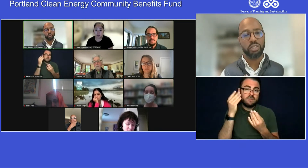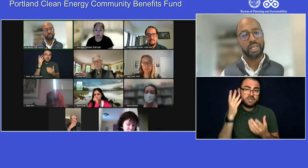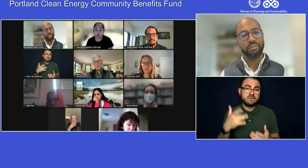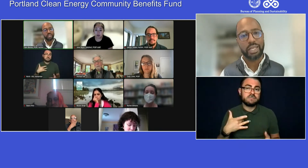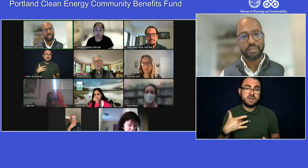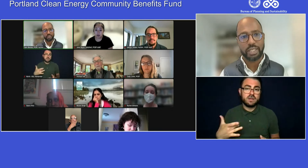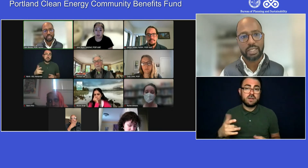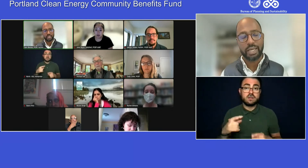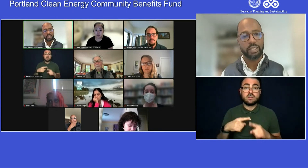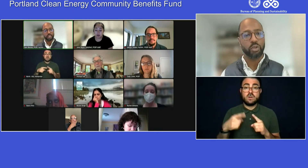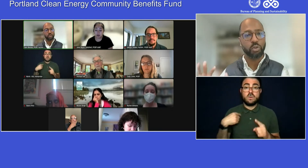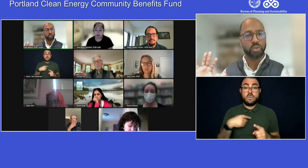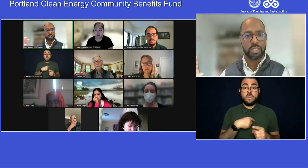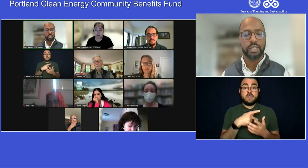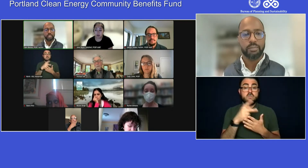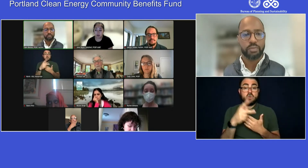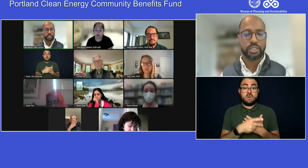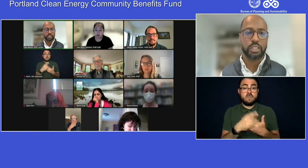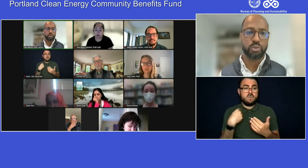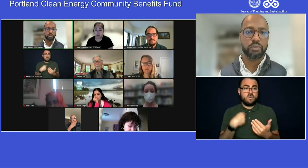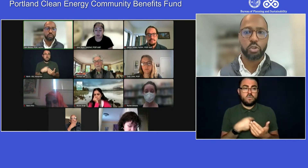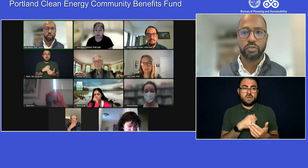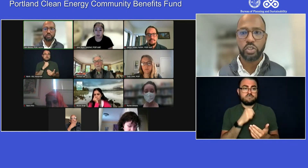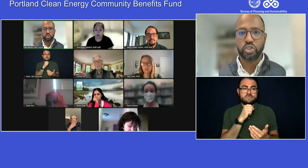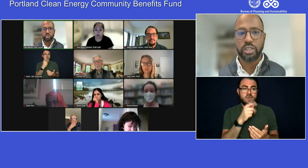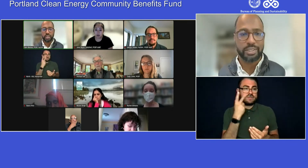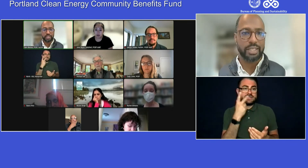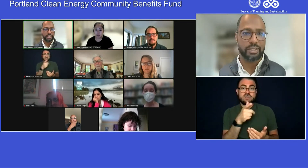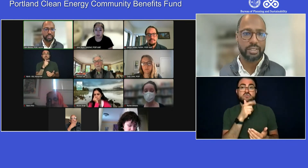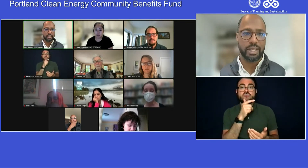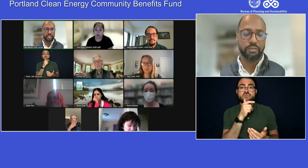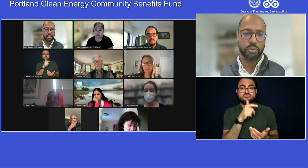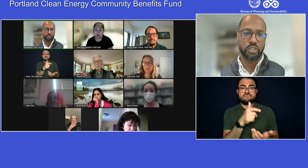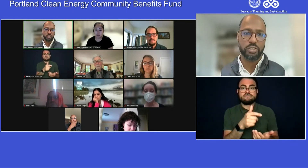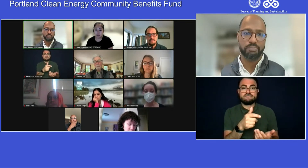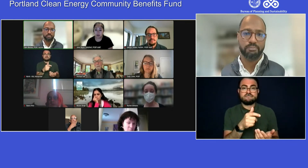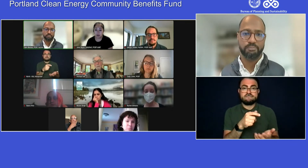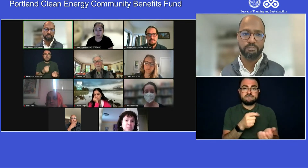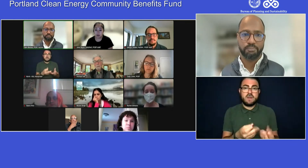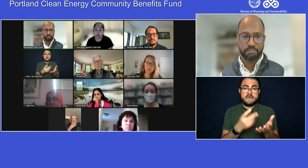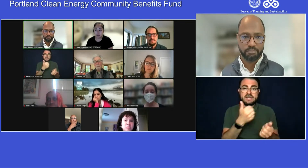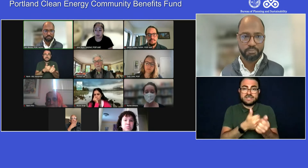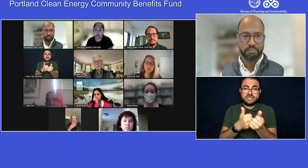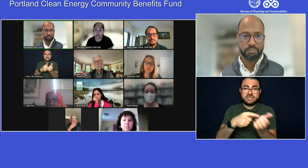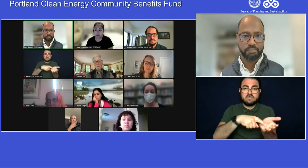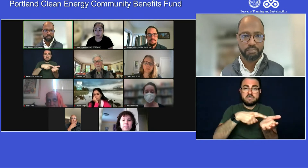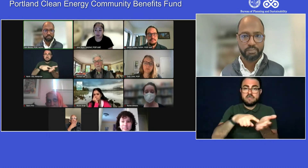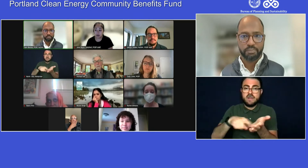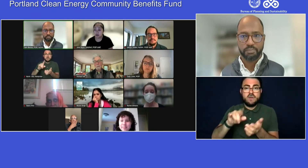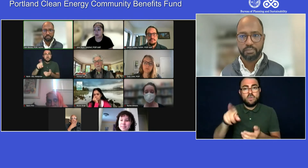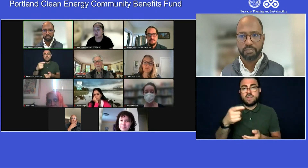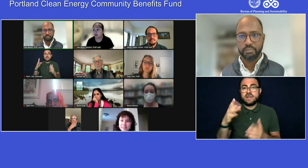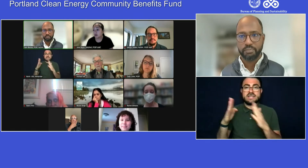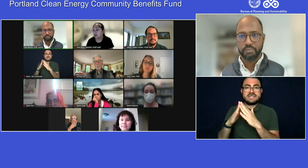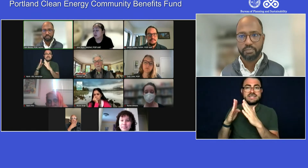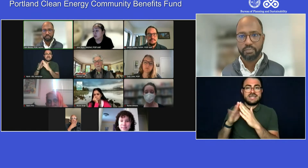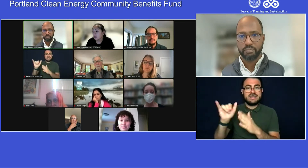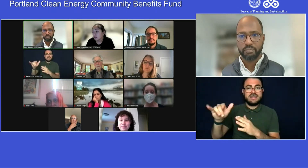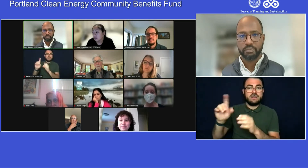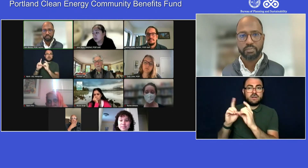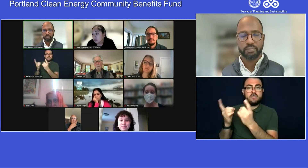as a program don't even have line of sight into that, and only the city's revenue division has access to that information.